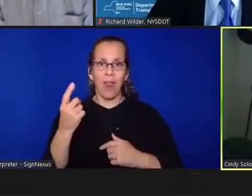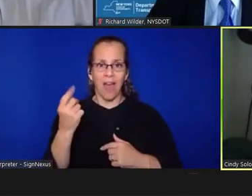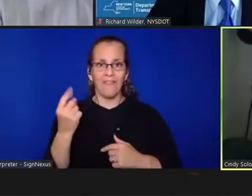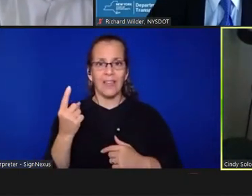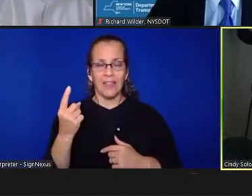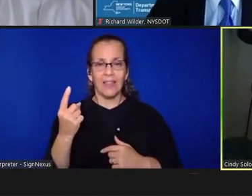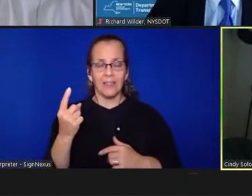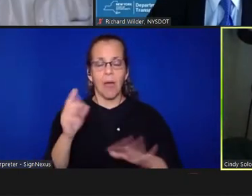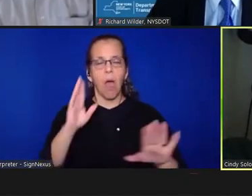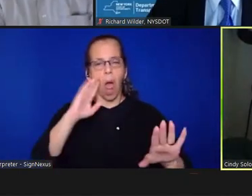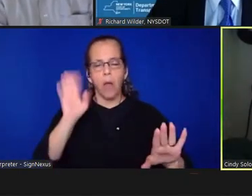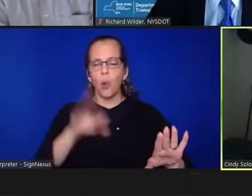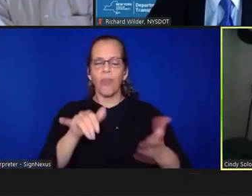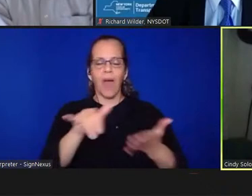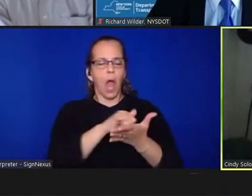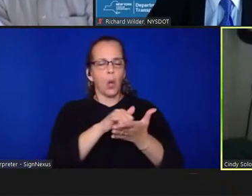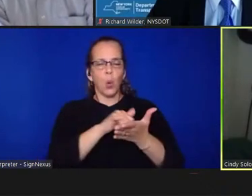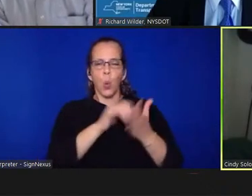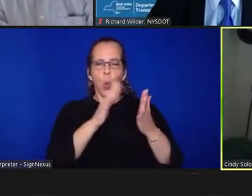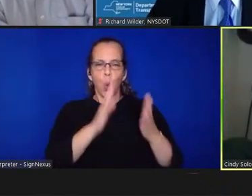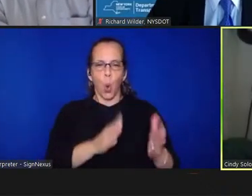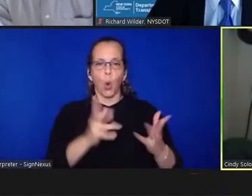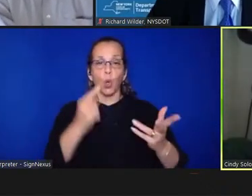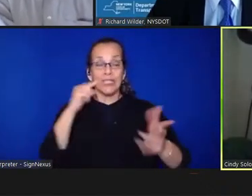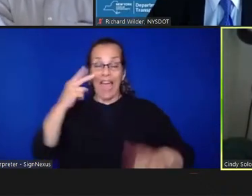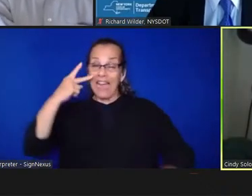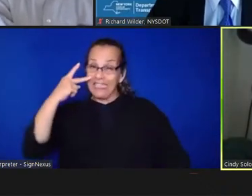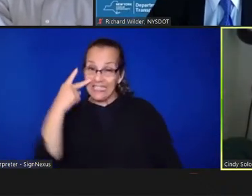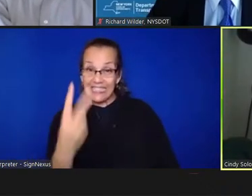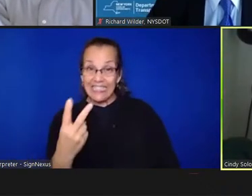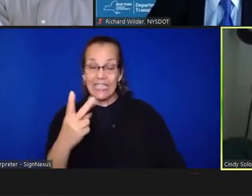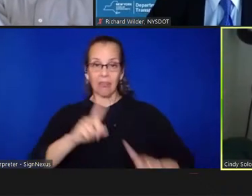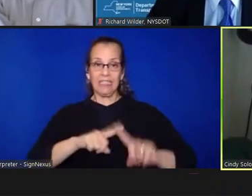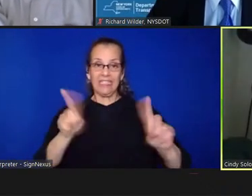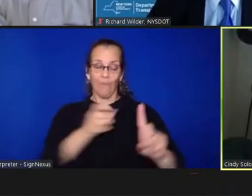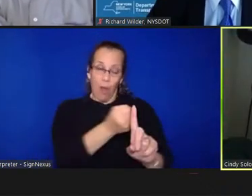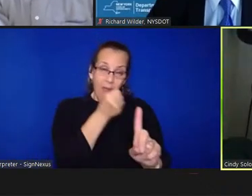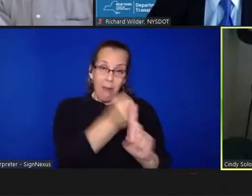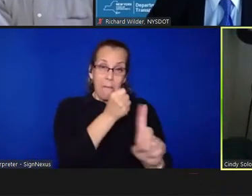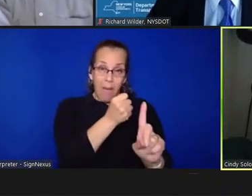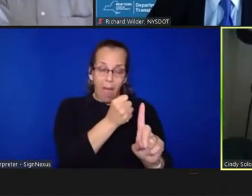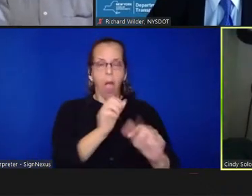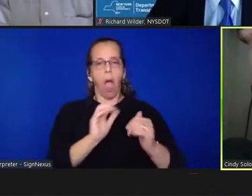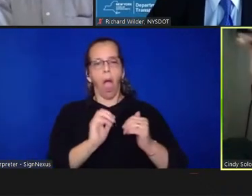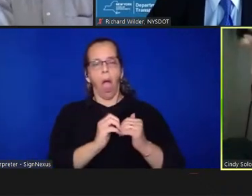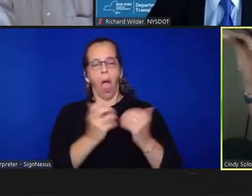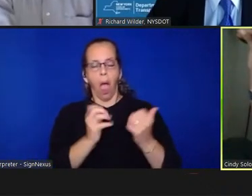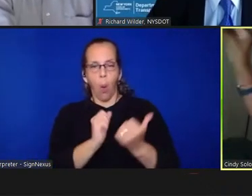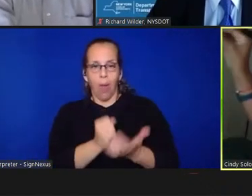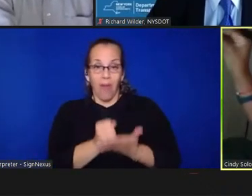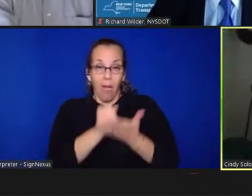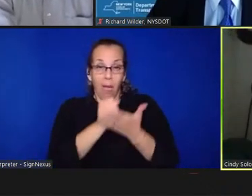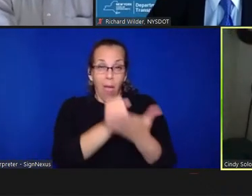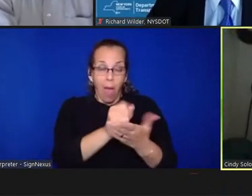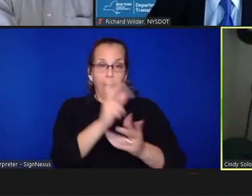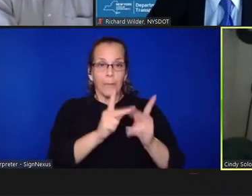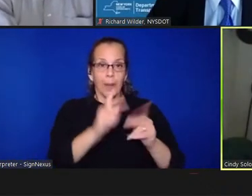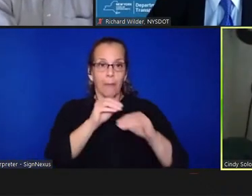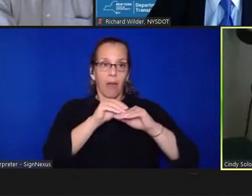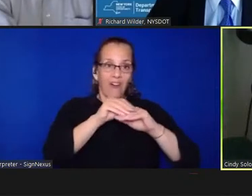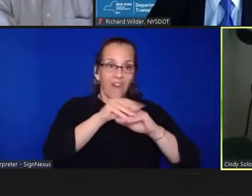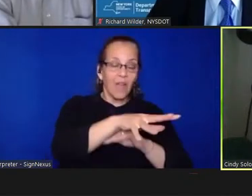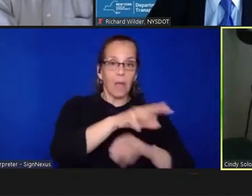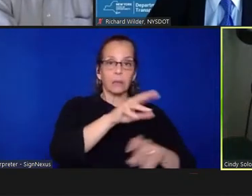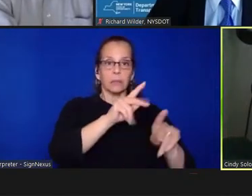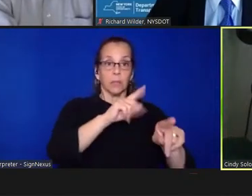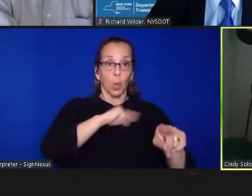if New Yorkers can be made to see the difference in how much they're going to help every Community what affects people in Queens affects people